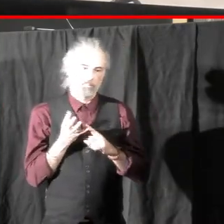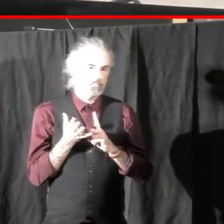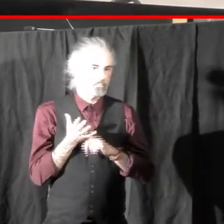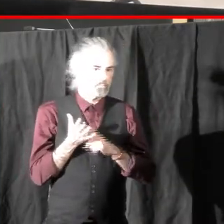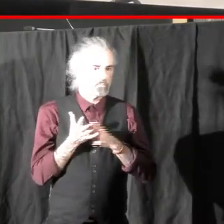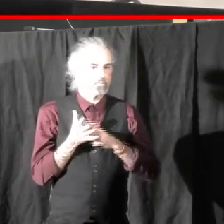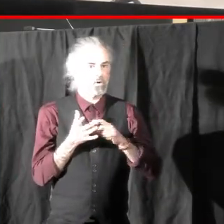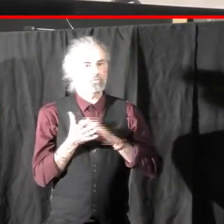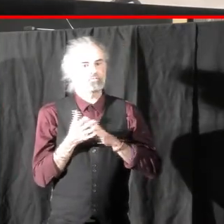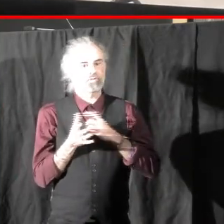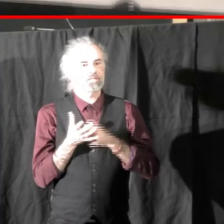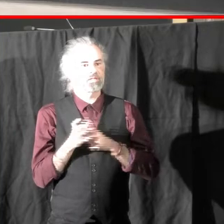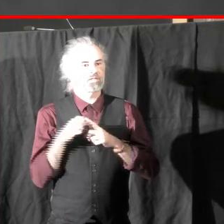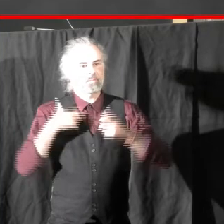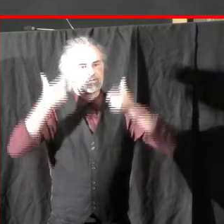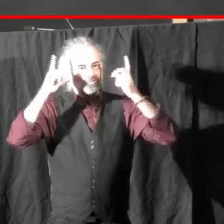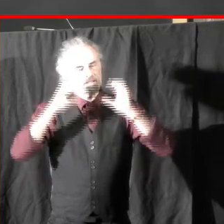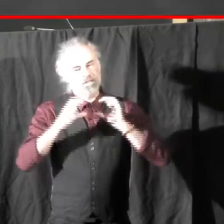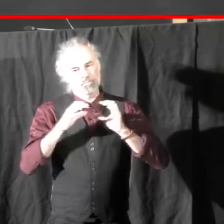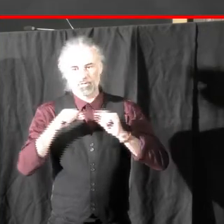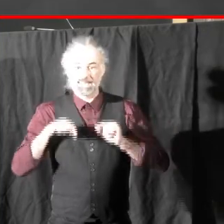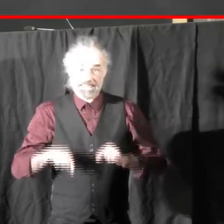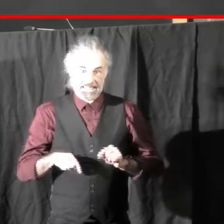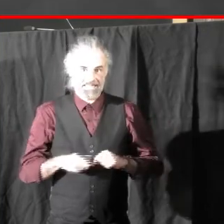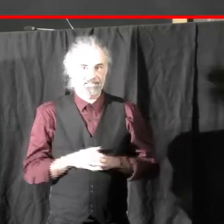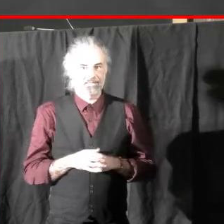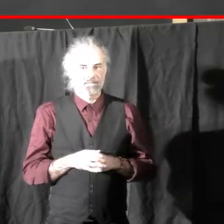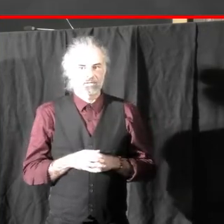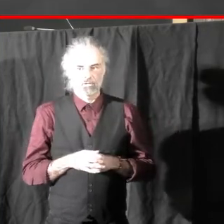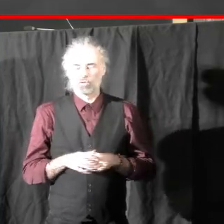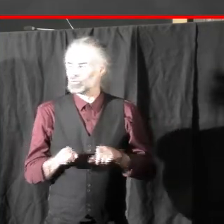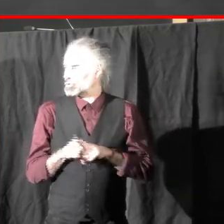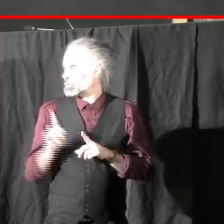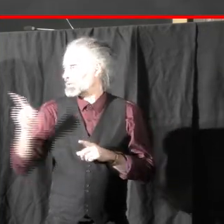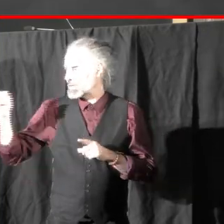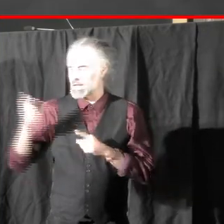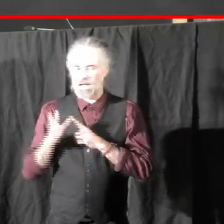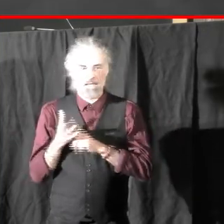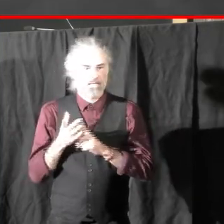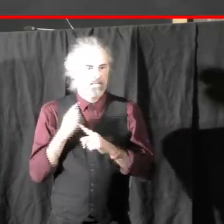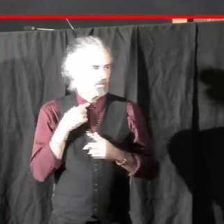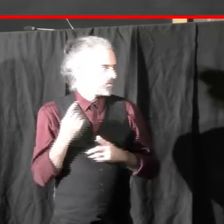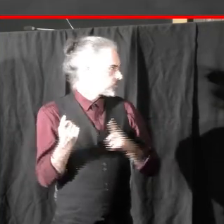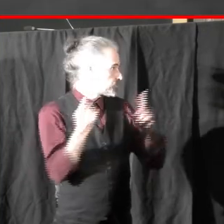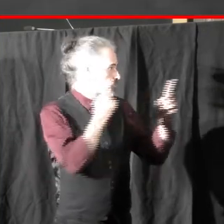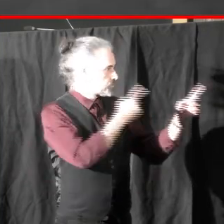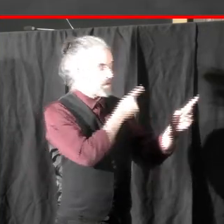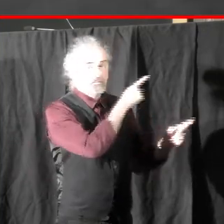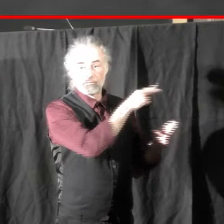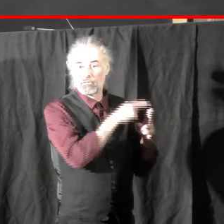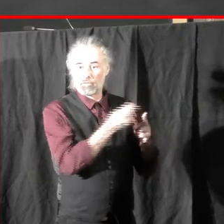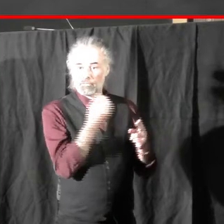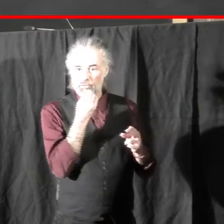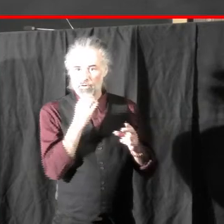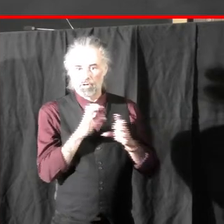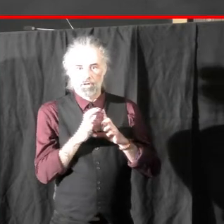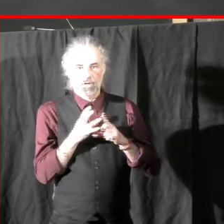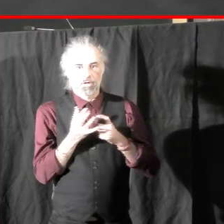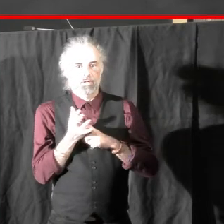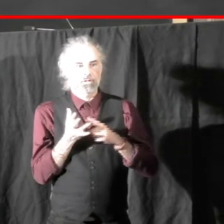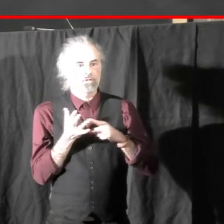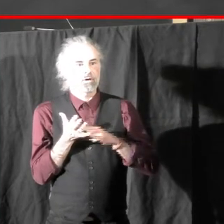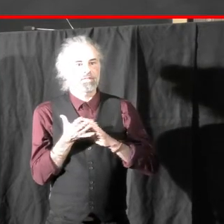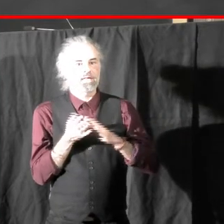of Communications at the Academy. Yes, as Ali just said, please head through to the Dorothy Hill Room if you're here in the Shine Dome this